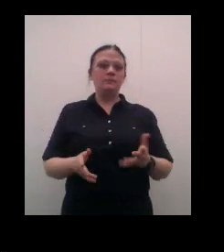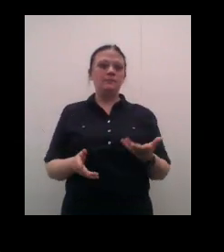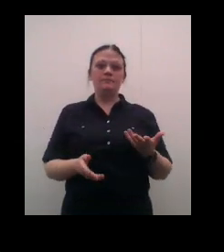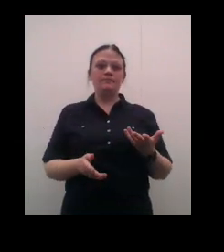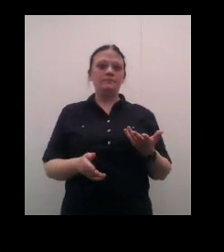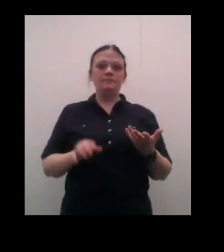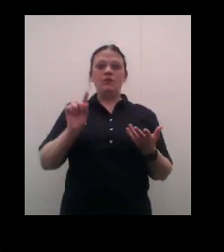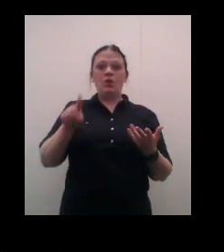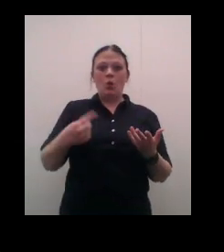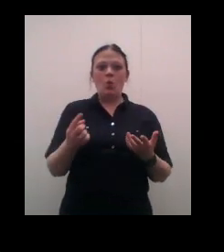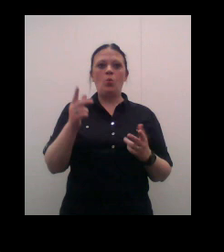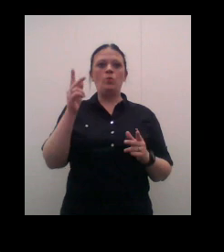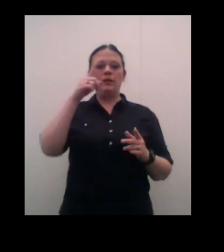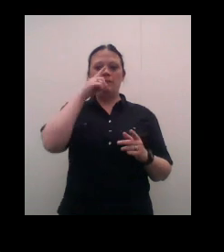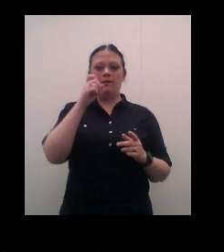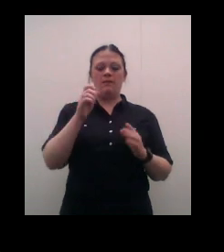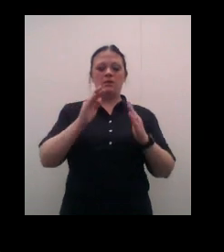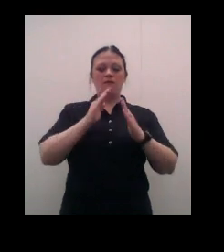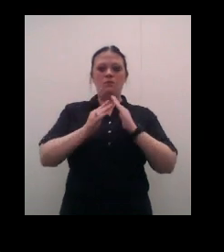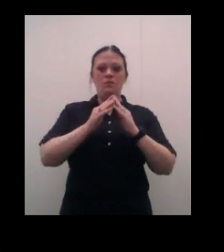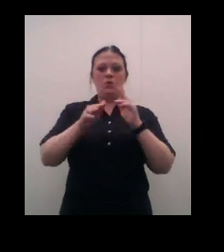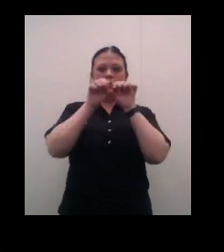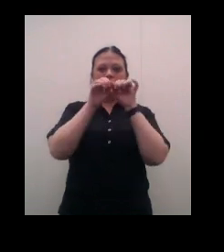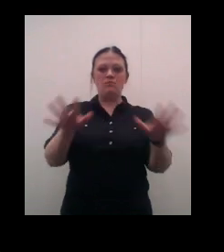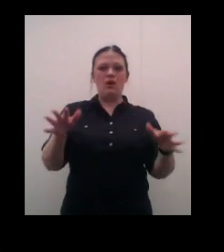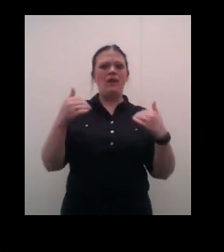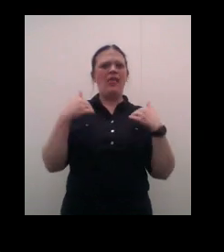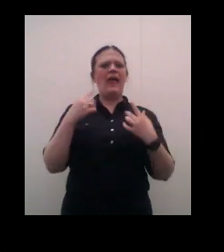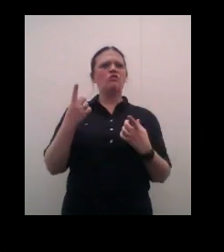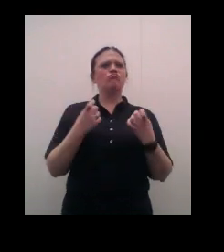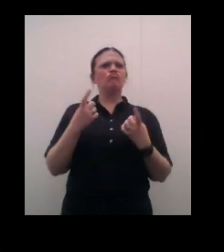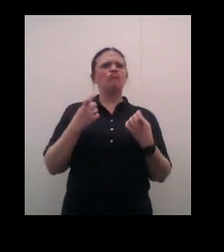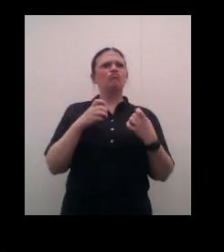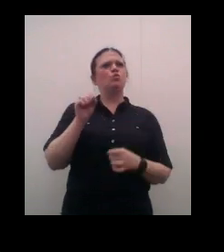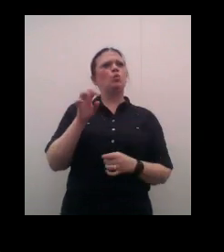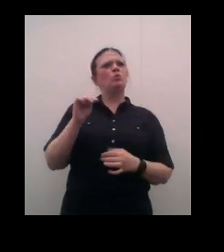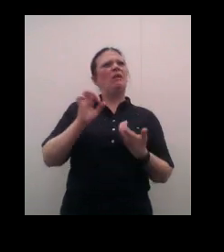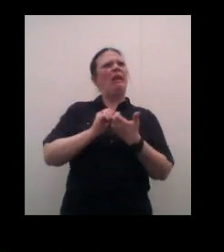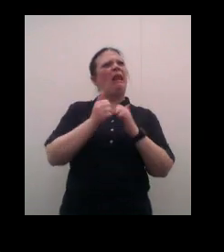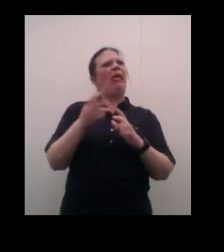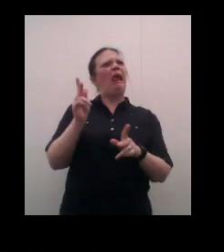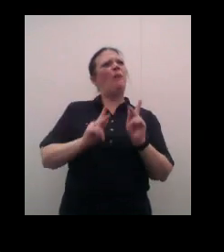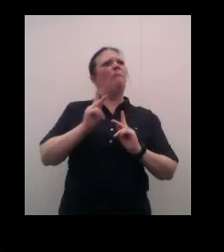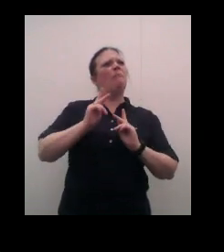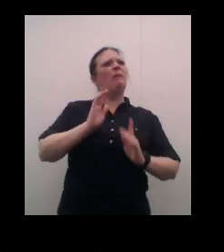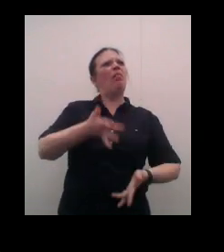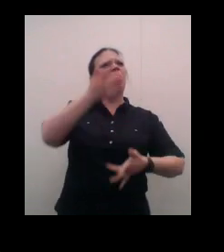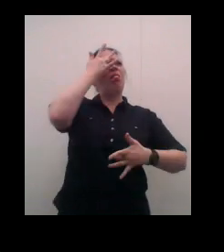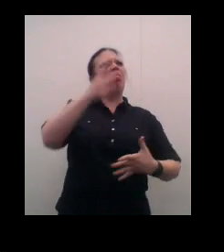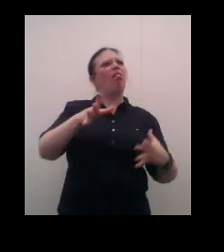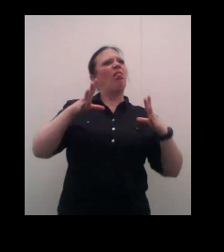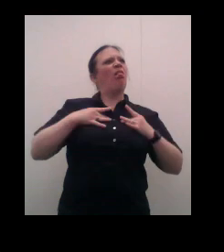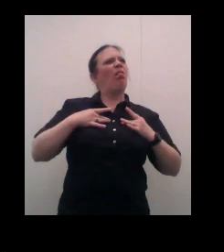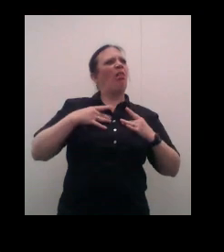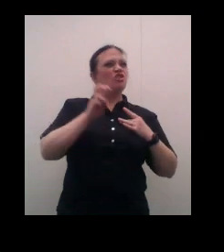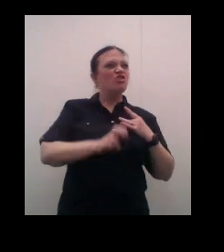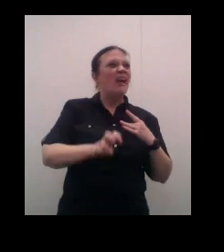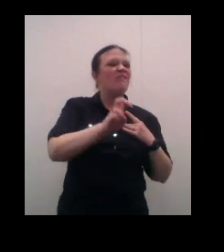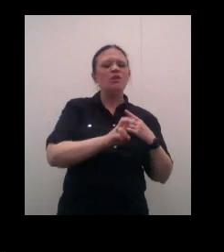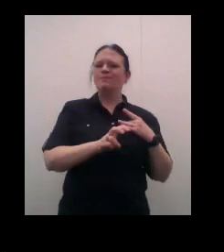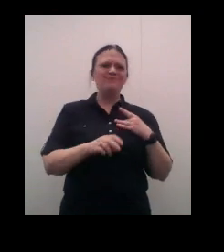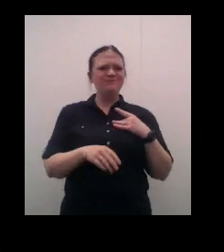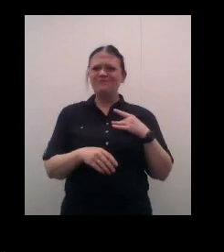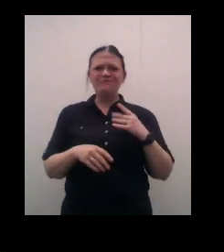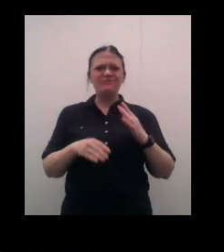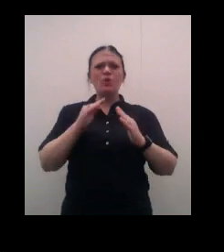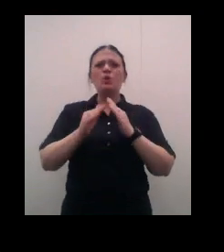is only because of community spread. There was a question on social media, how are people catching this? Are they traveling? This is not travel. This is community spread.